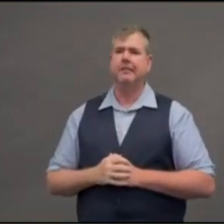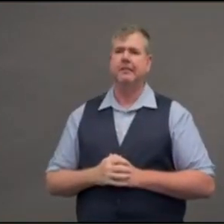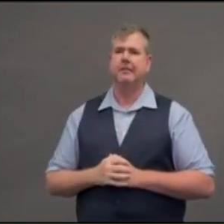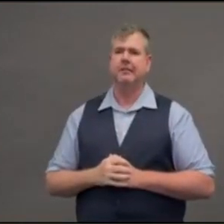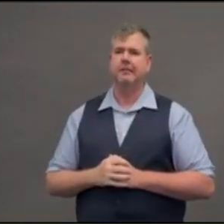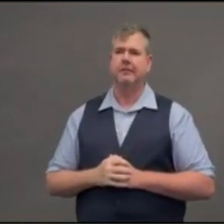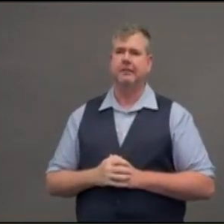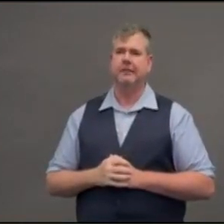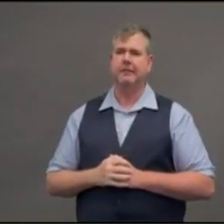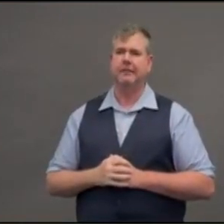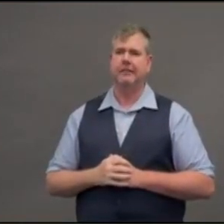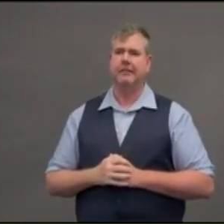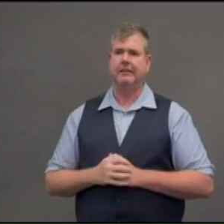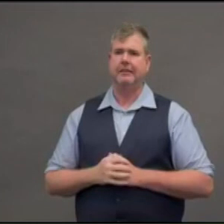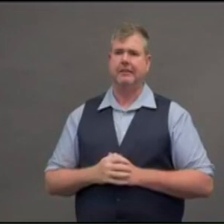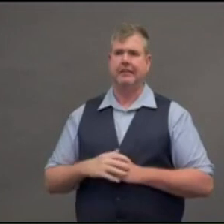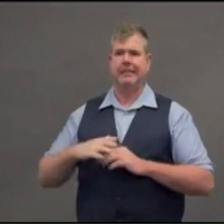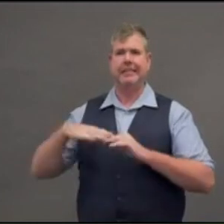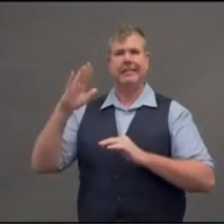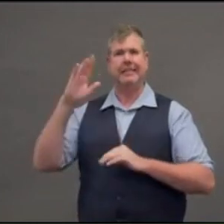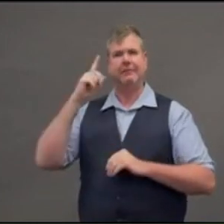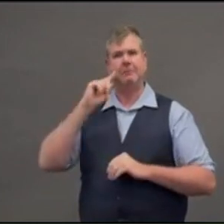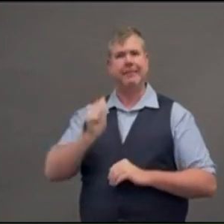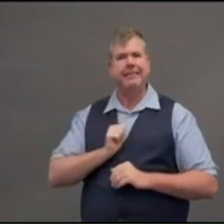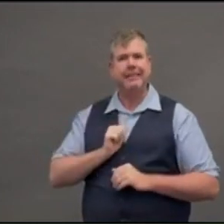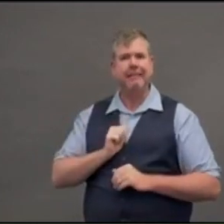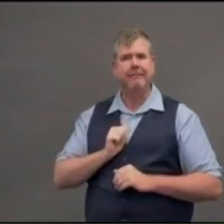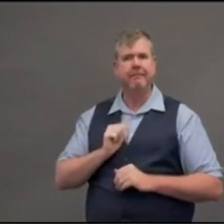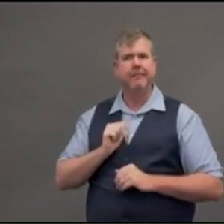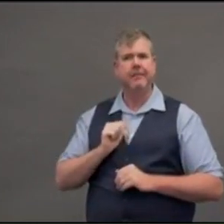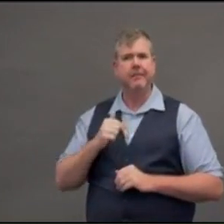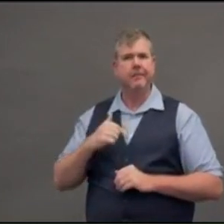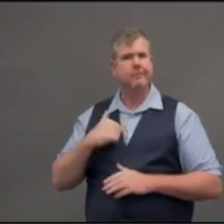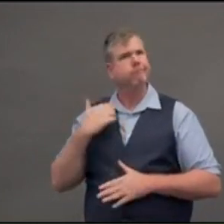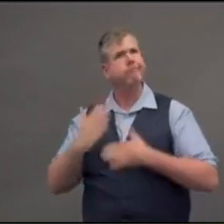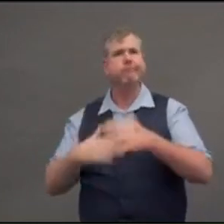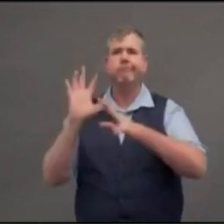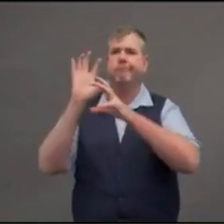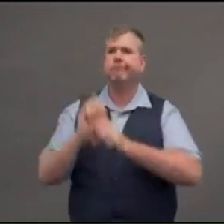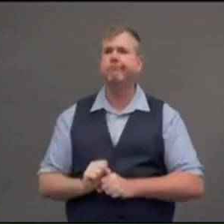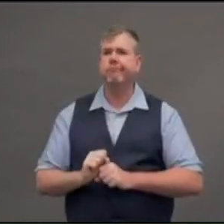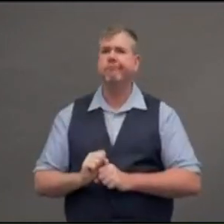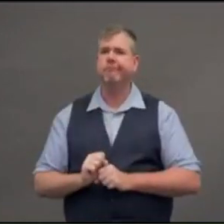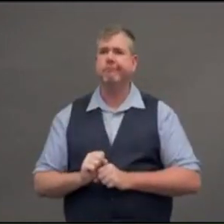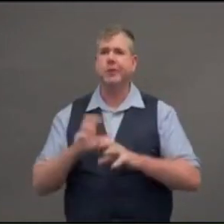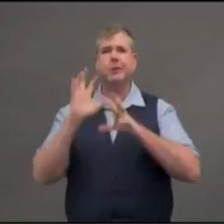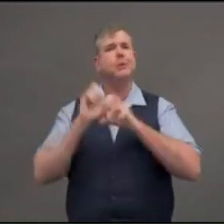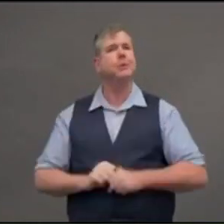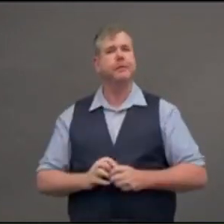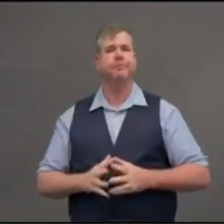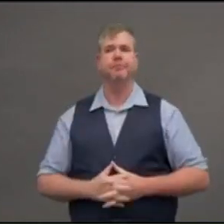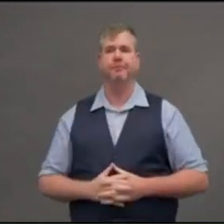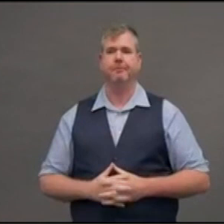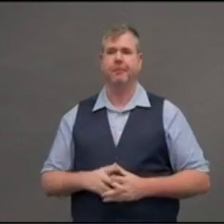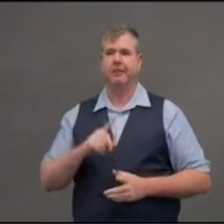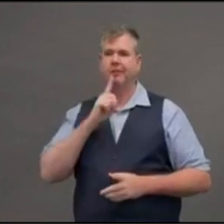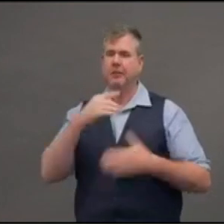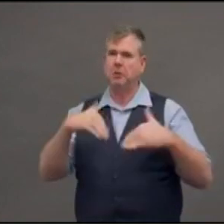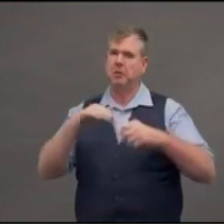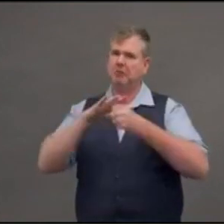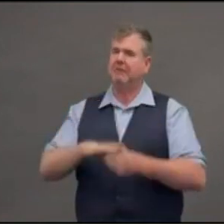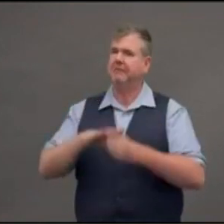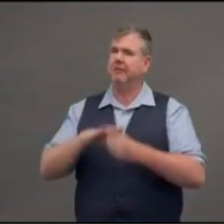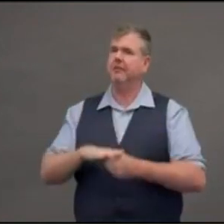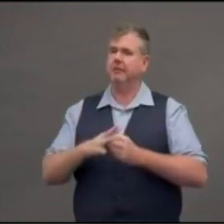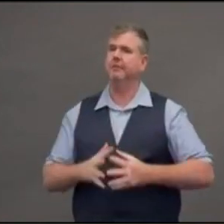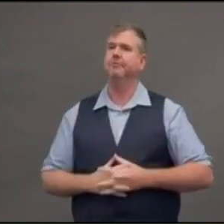for myself, I've had trouble with it for a long time, so that really took a toll on me. So how are